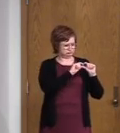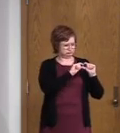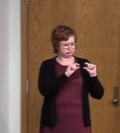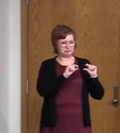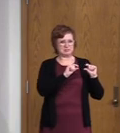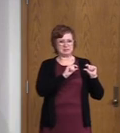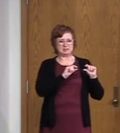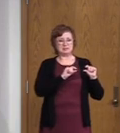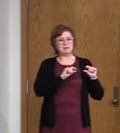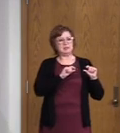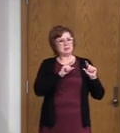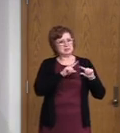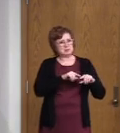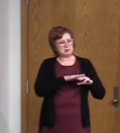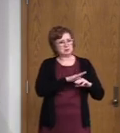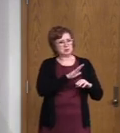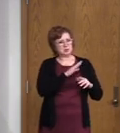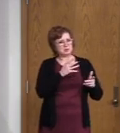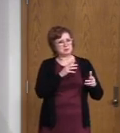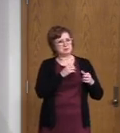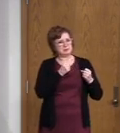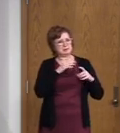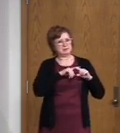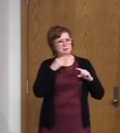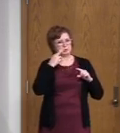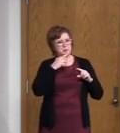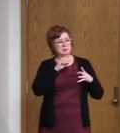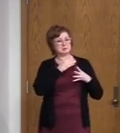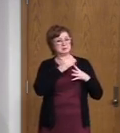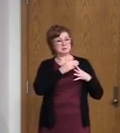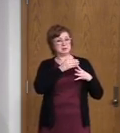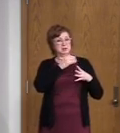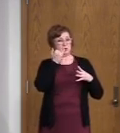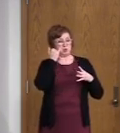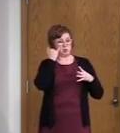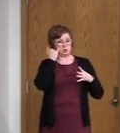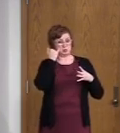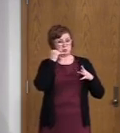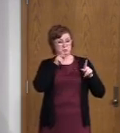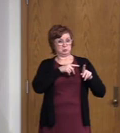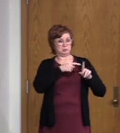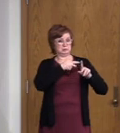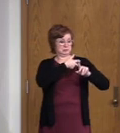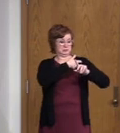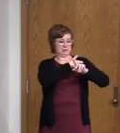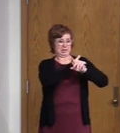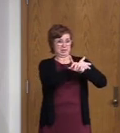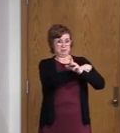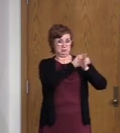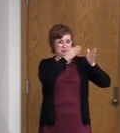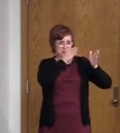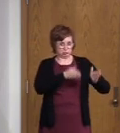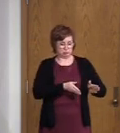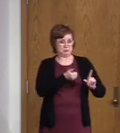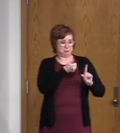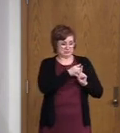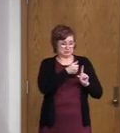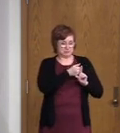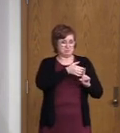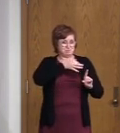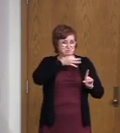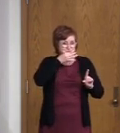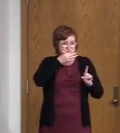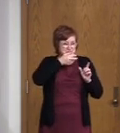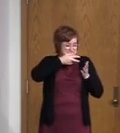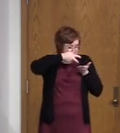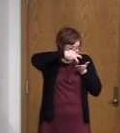We are anticipating the provision of the low dead space needle and syringe that will allow us to be